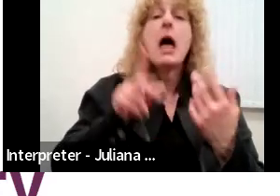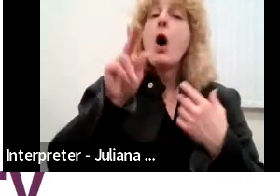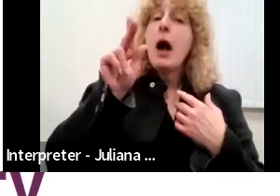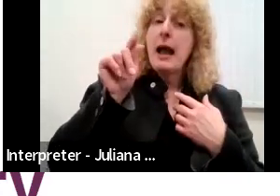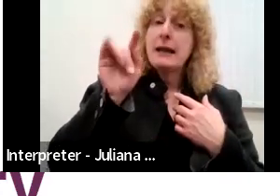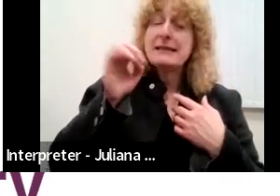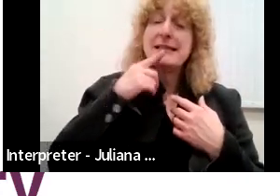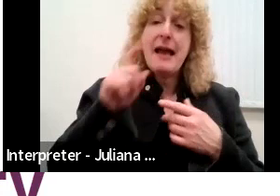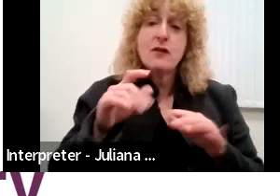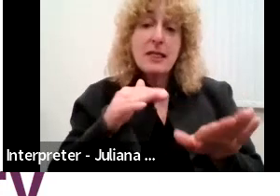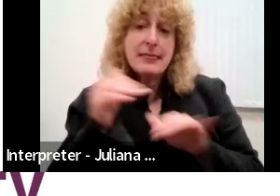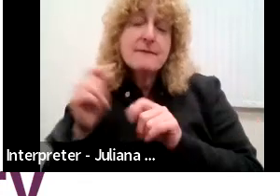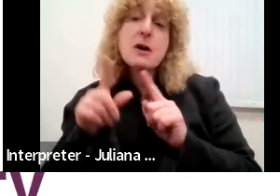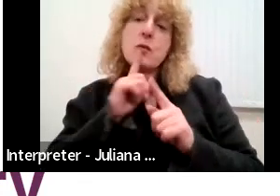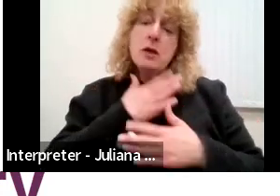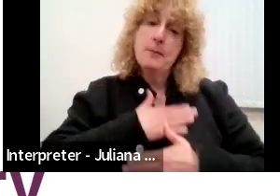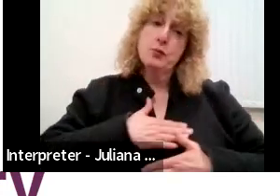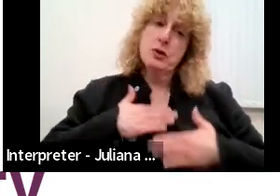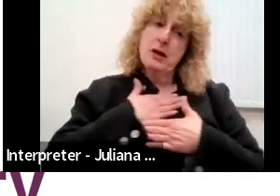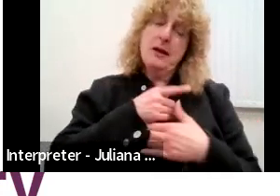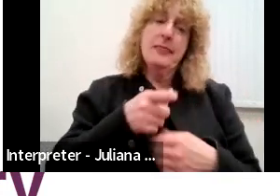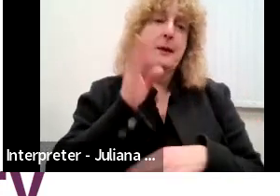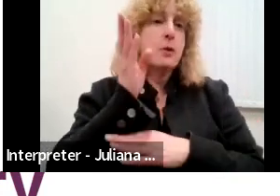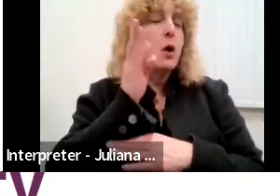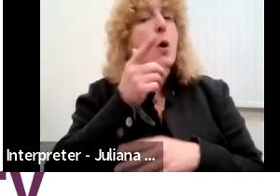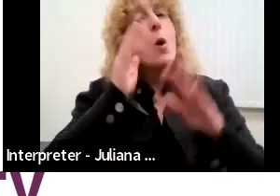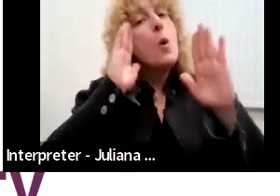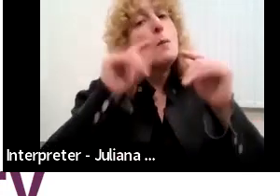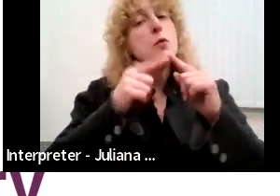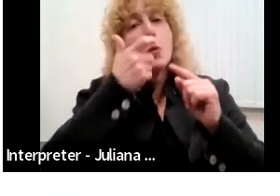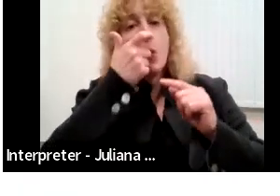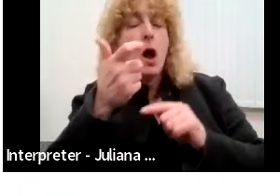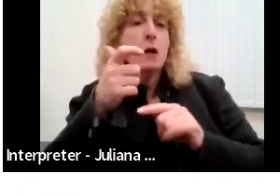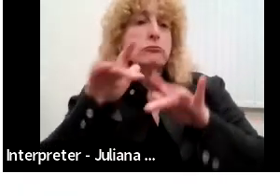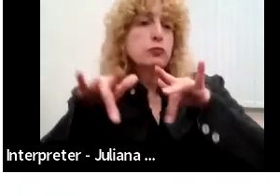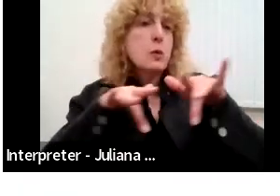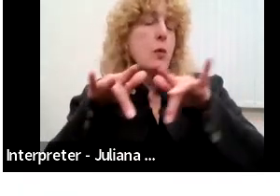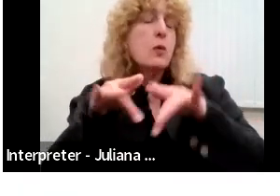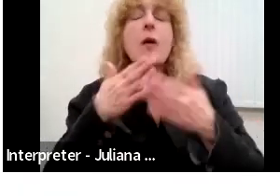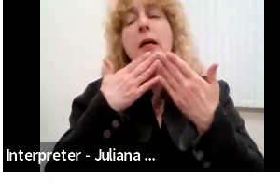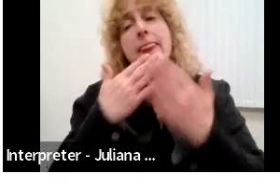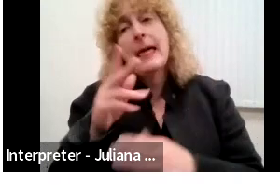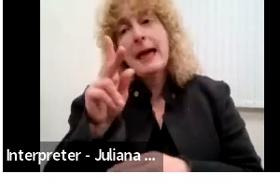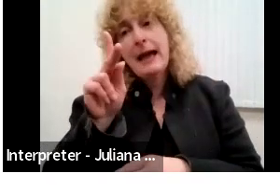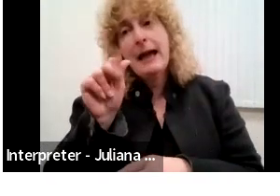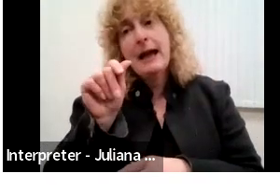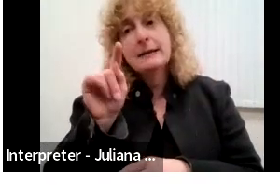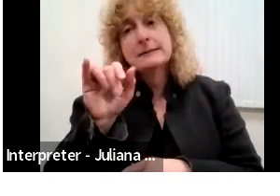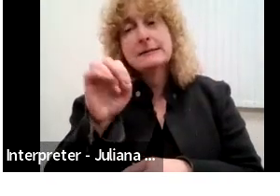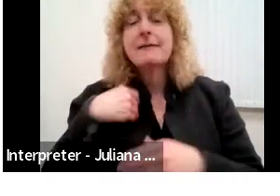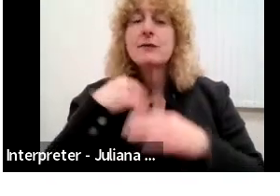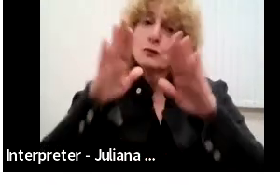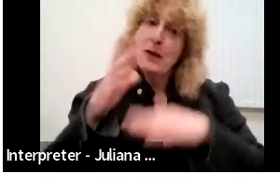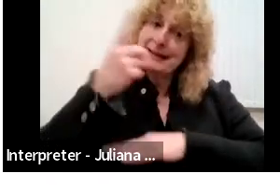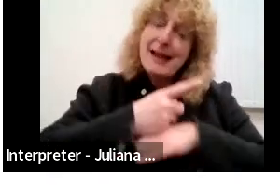have to leave, but really appreciate this presentation, hoping to watch the recording. Thanks, Katie. Have a great day.